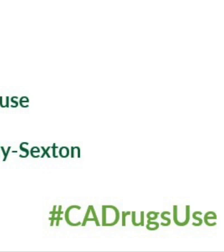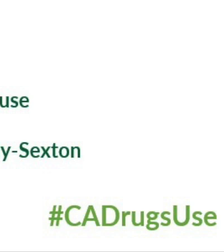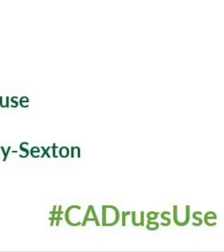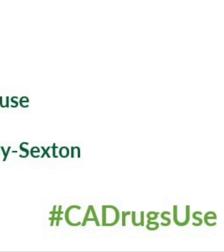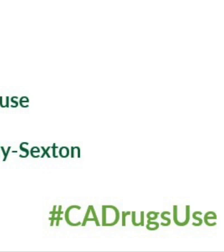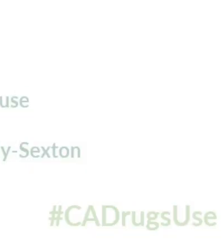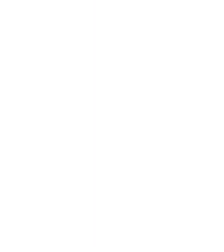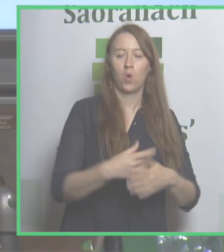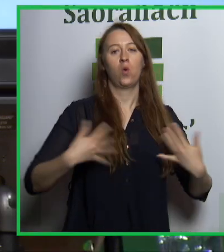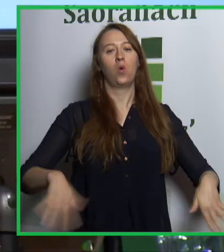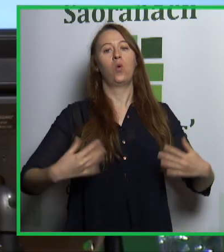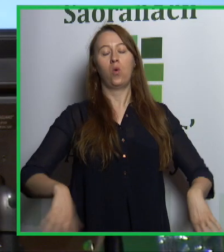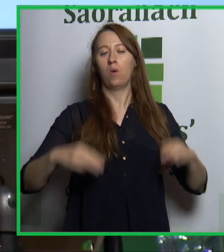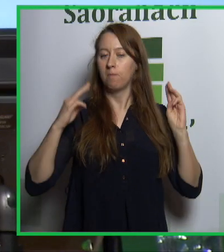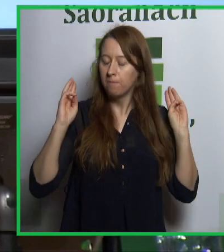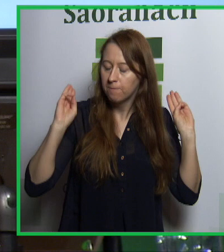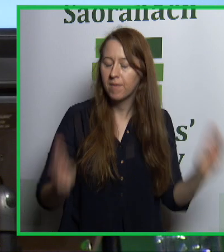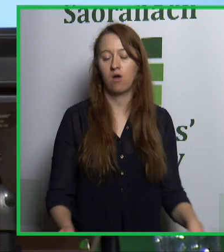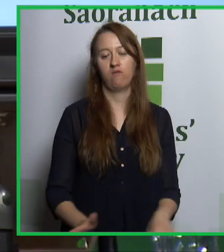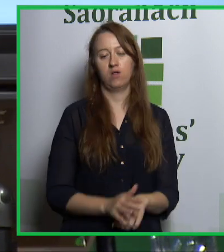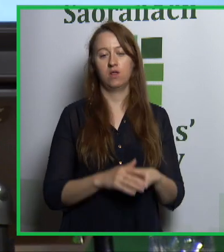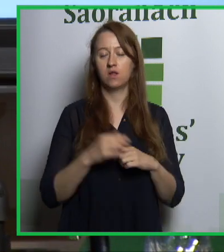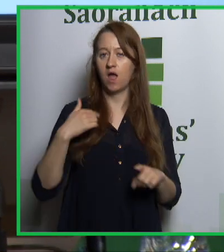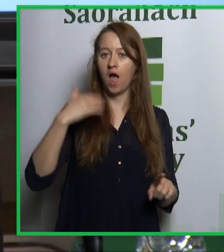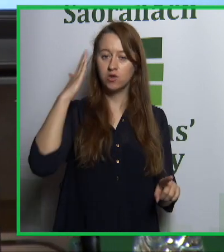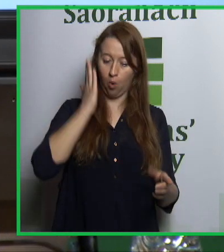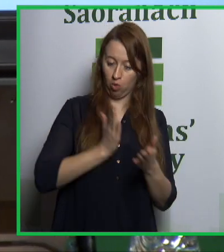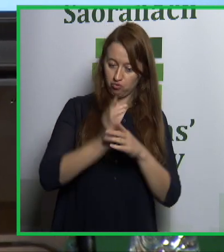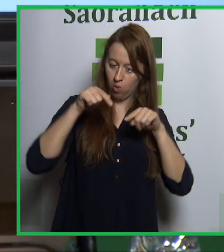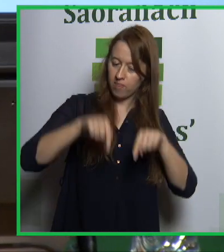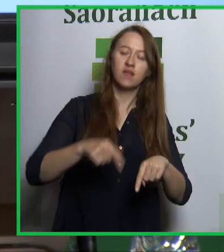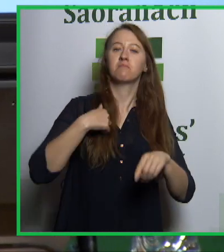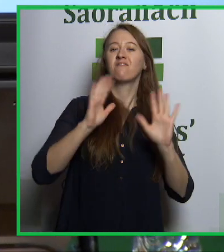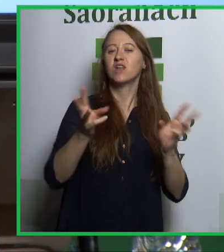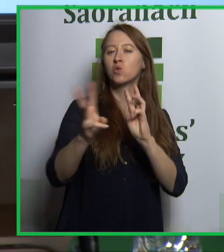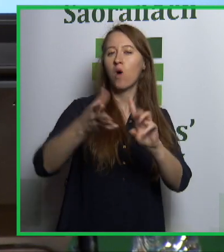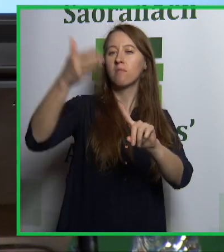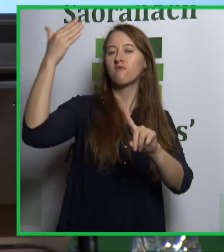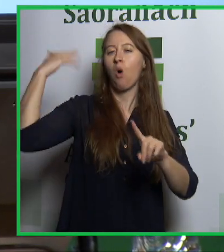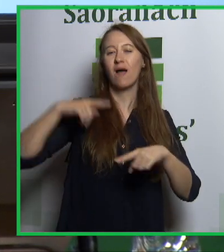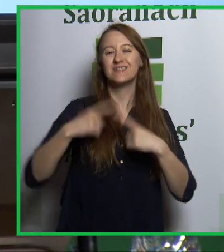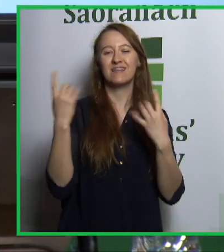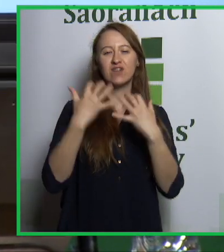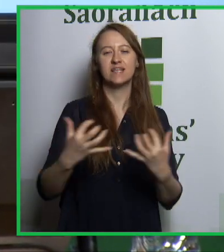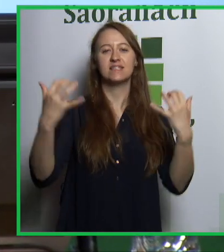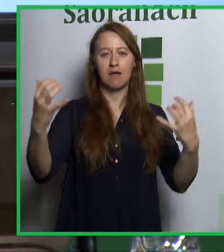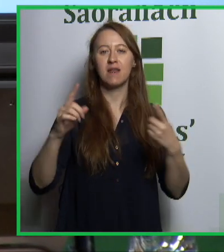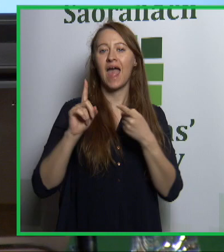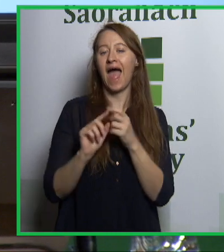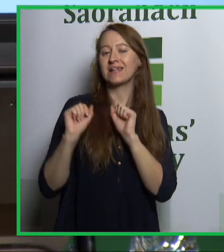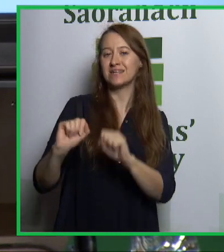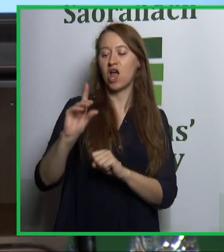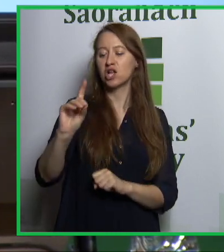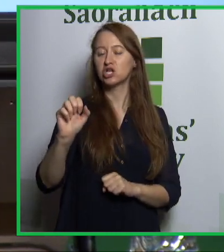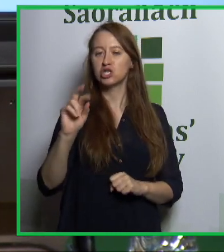I'm now going to formally hand across to Dearbhail McDonald, who you'll know is a journalist and broadcaster who worked with us on the previous assembly, and Dearbhail's going to introduce the next panel. Thank you very